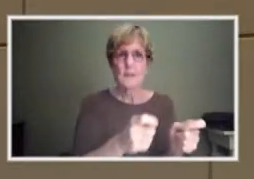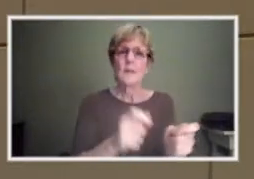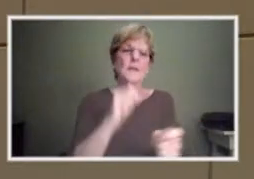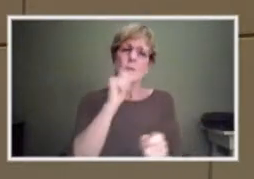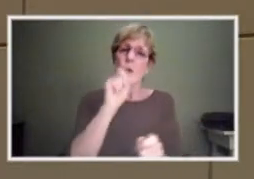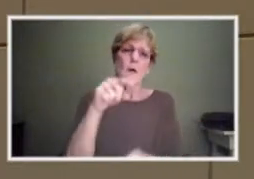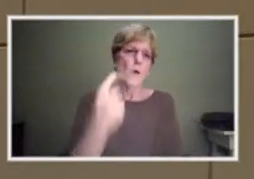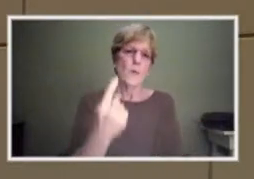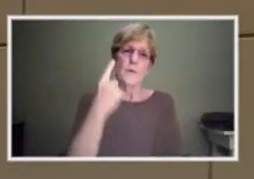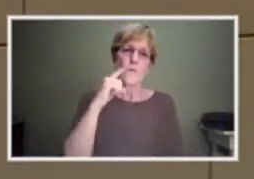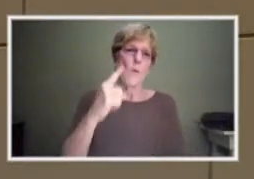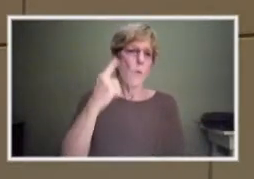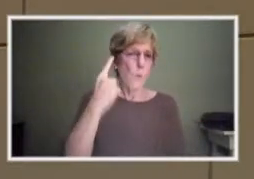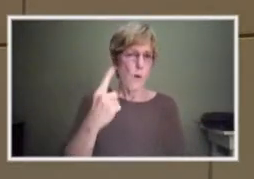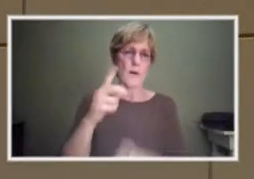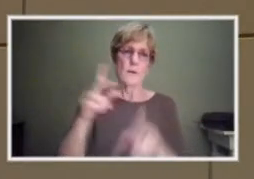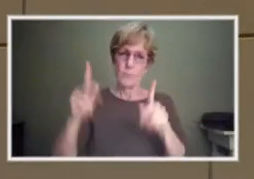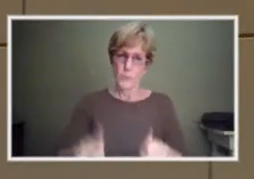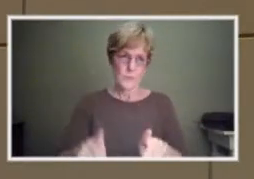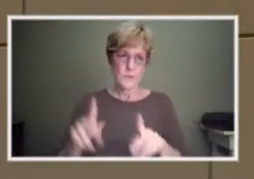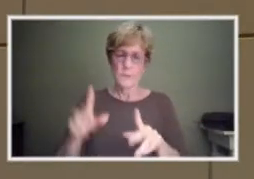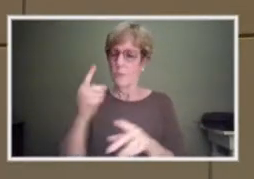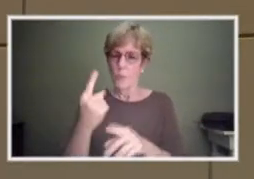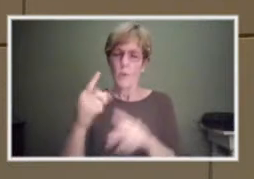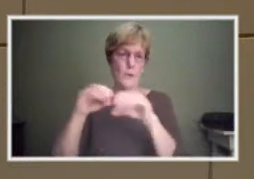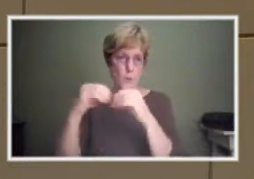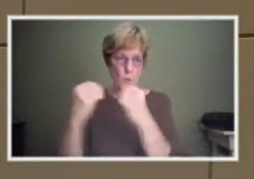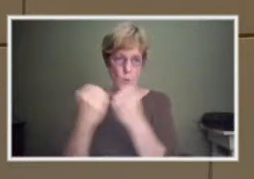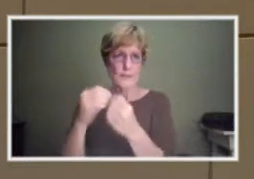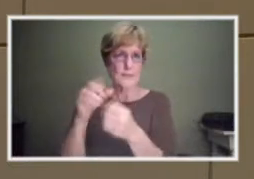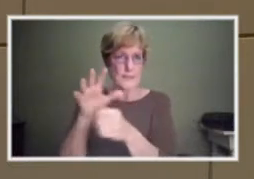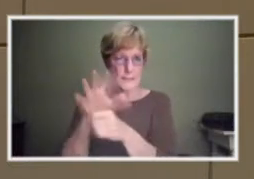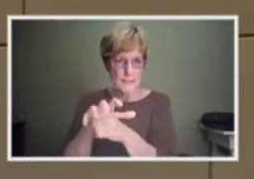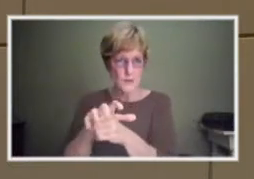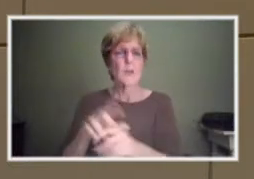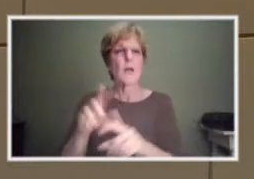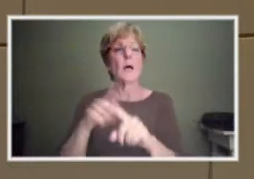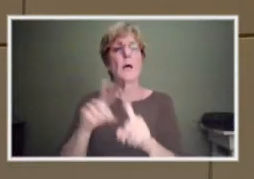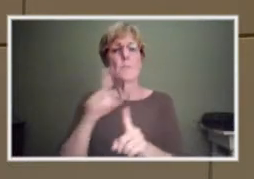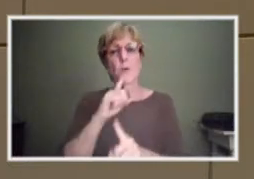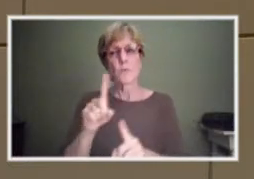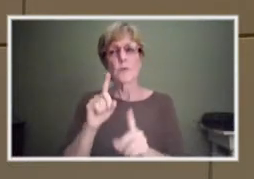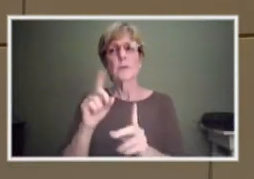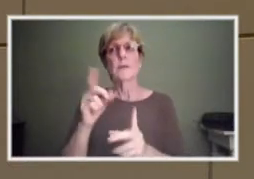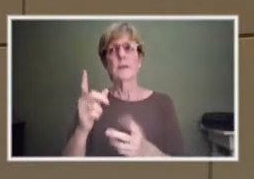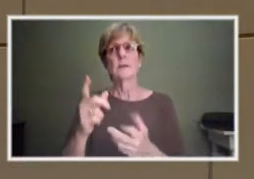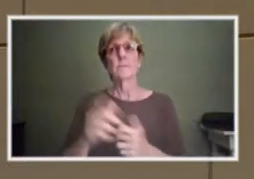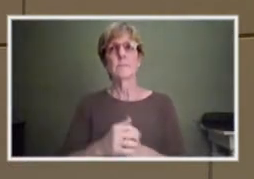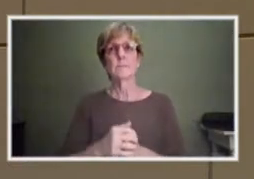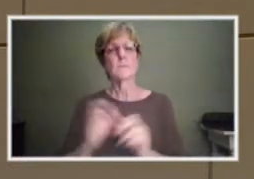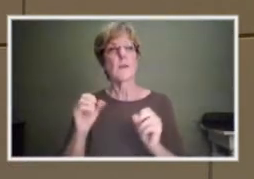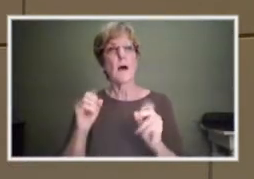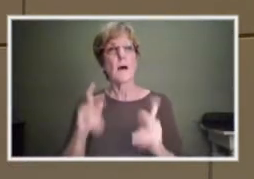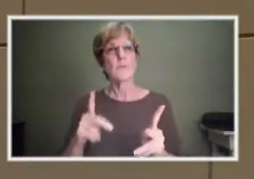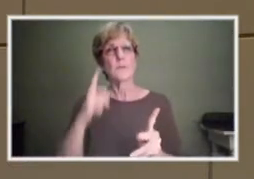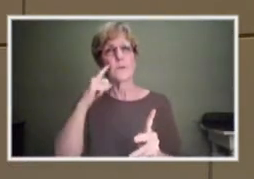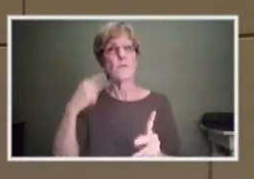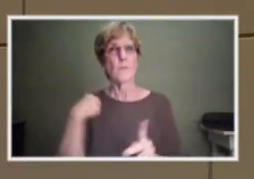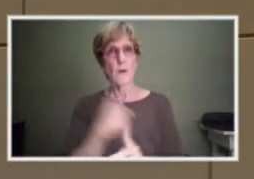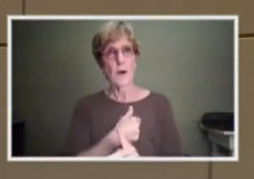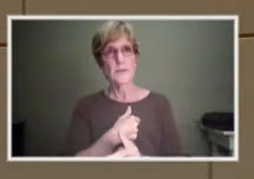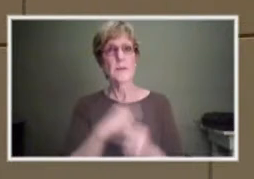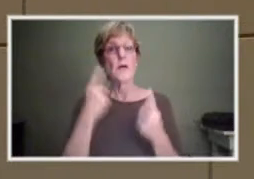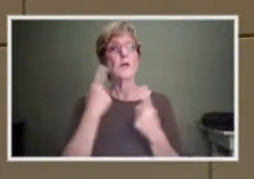one individual organization would really give us the opportunity to not only achieve